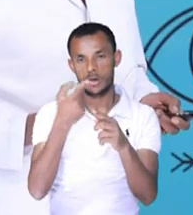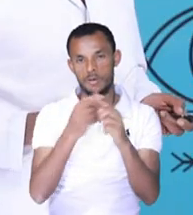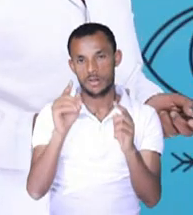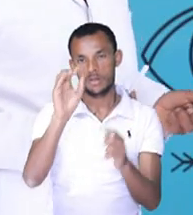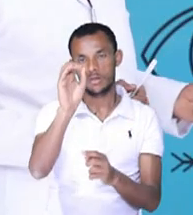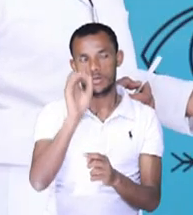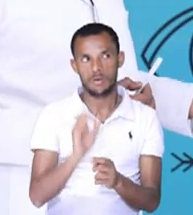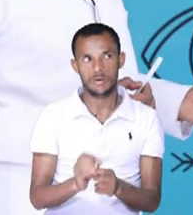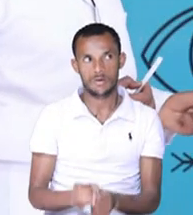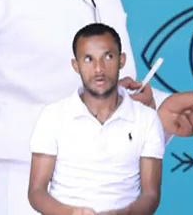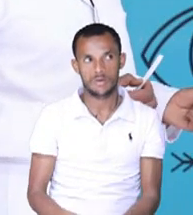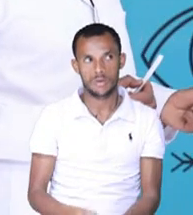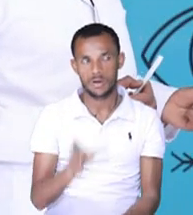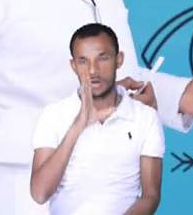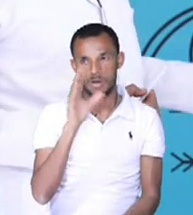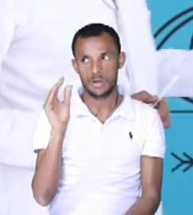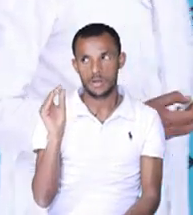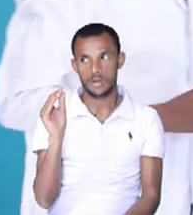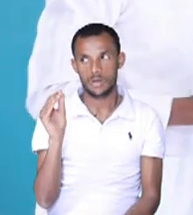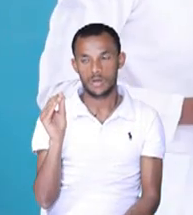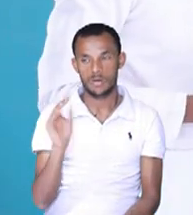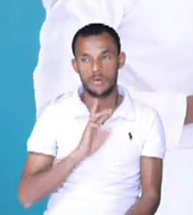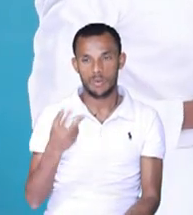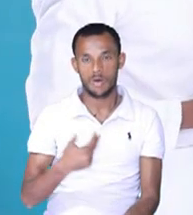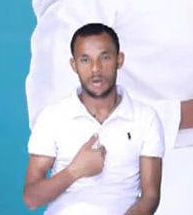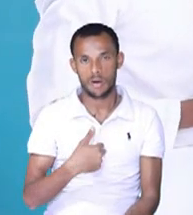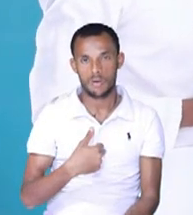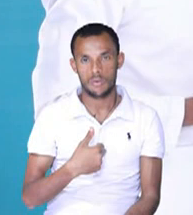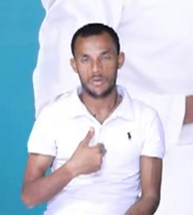0. And we have